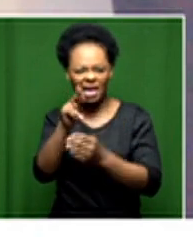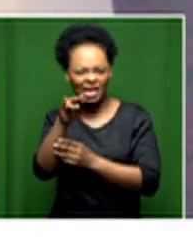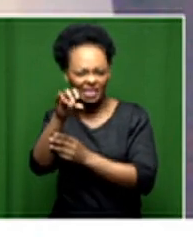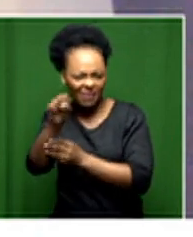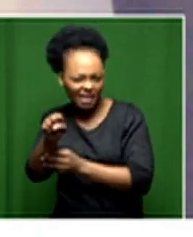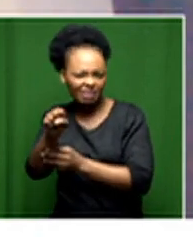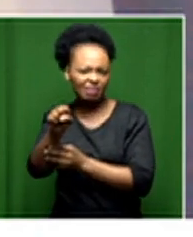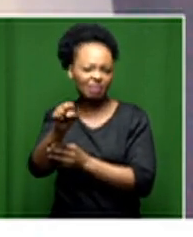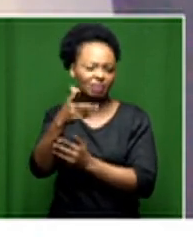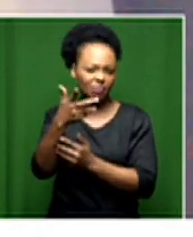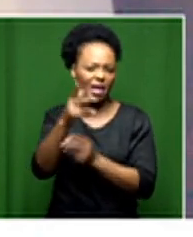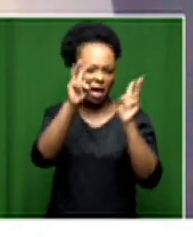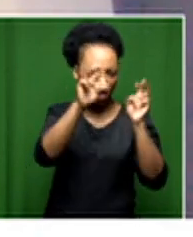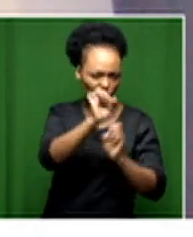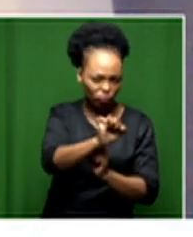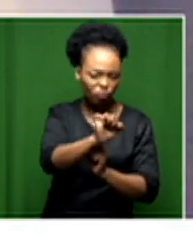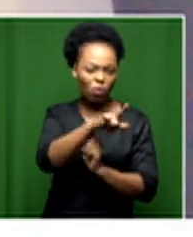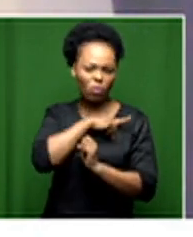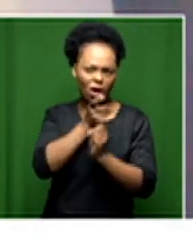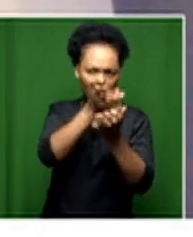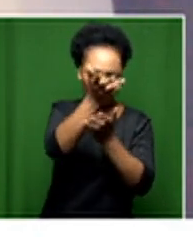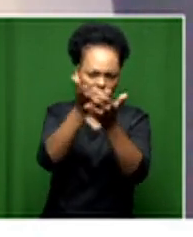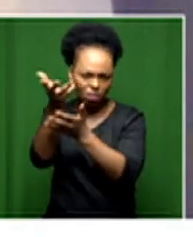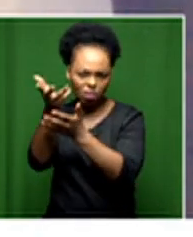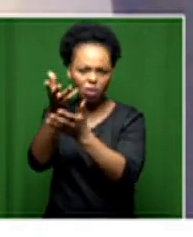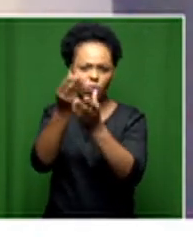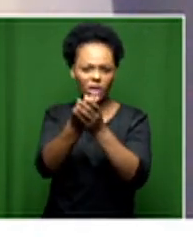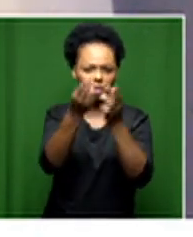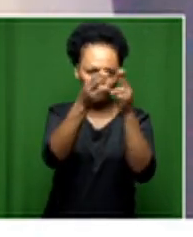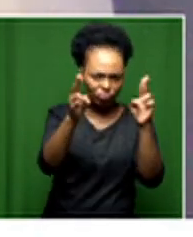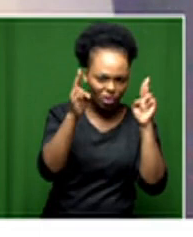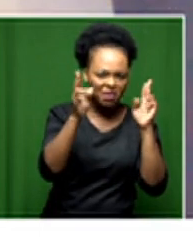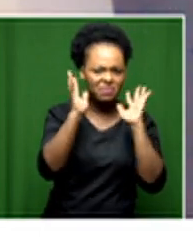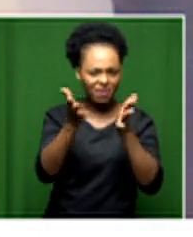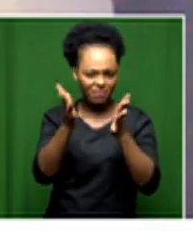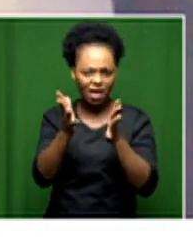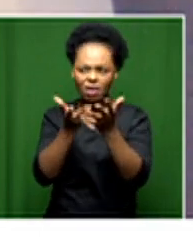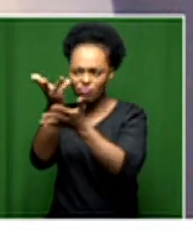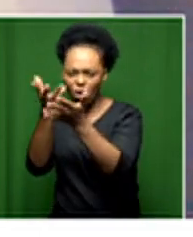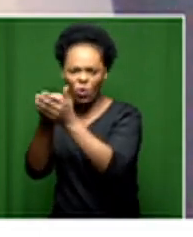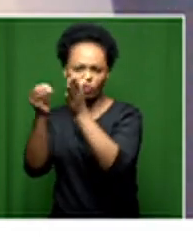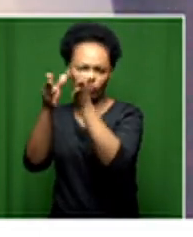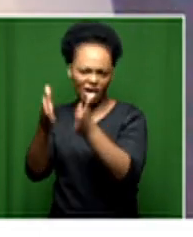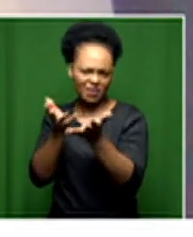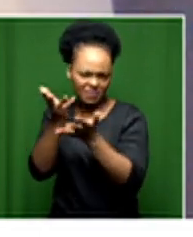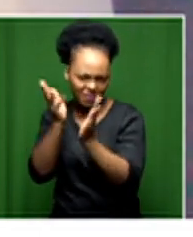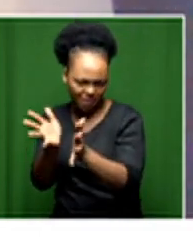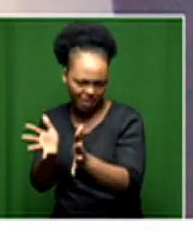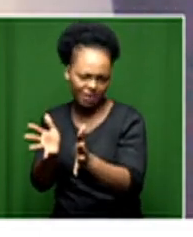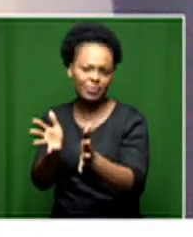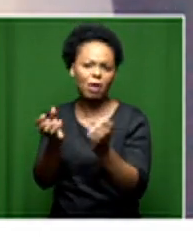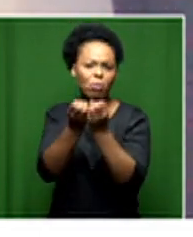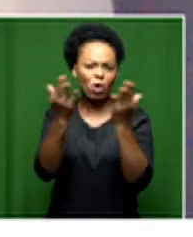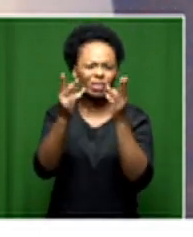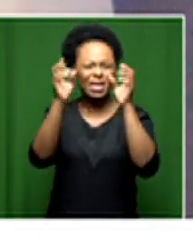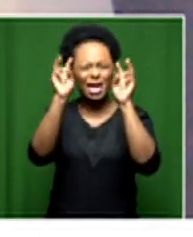NSFAS, as far as we know, because we've engaged with the institution, we have engaged with the students. Many of